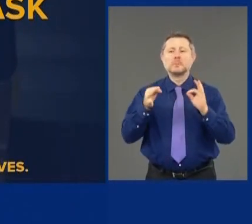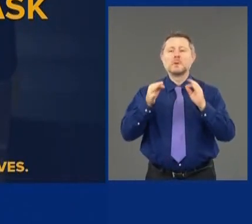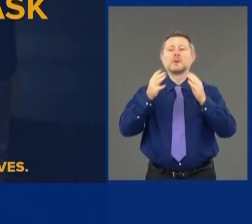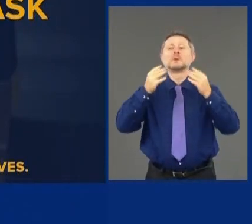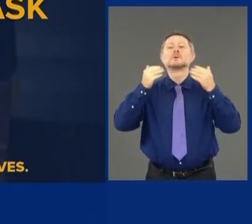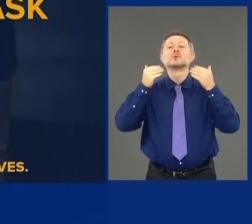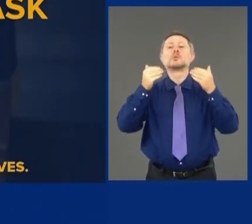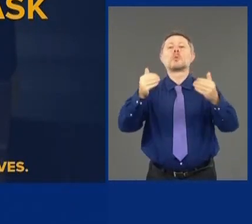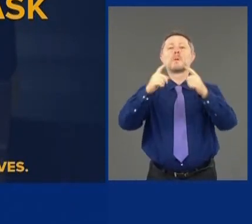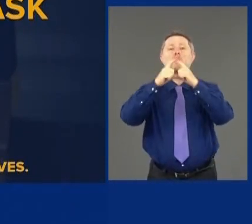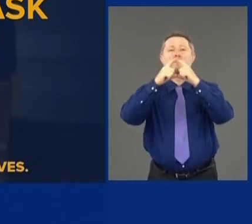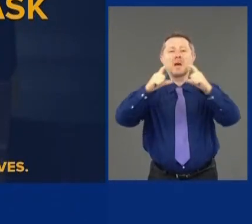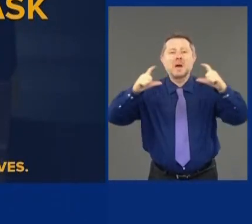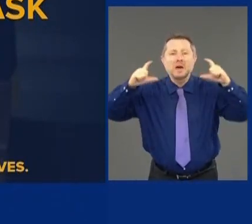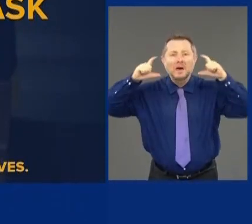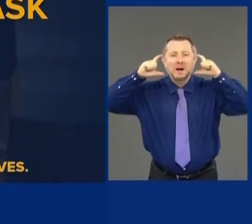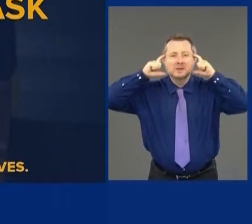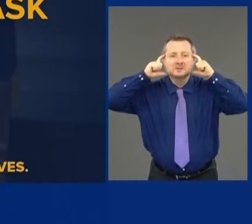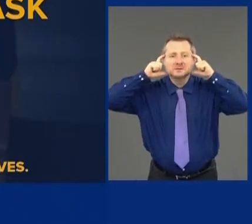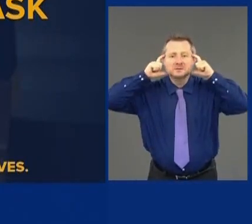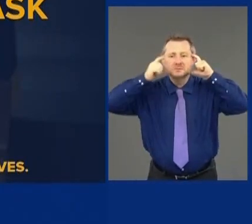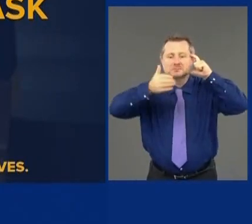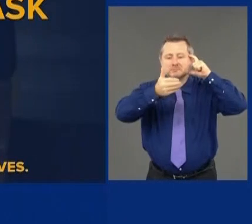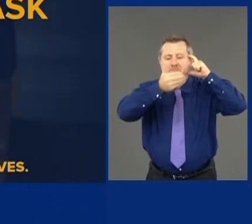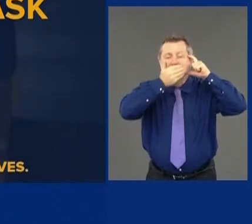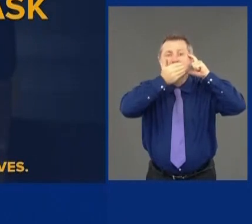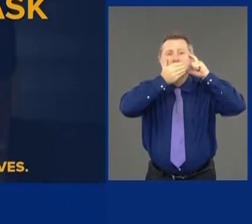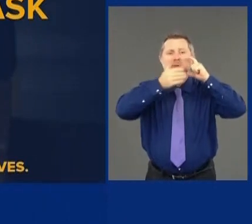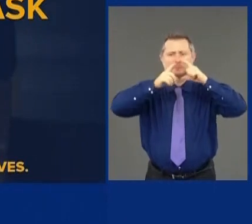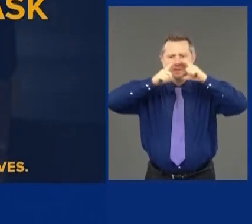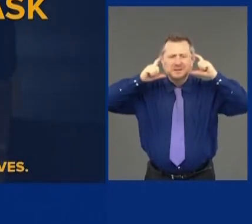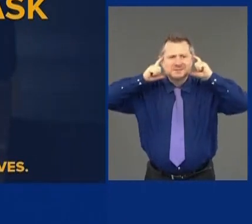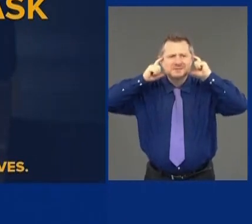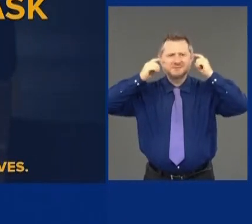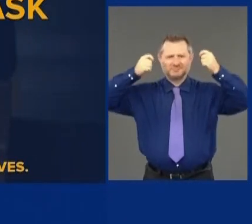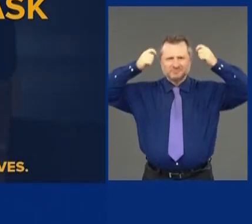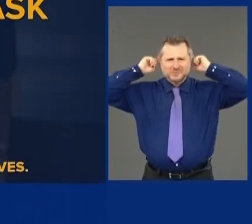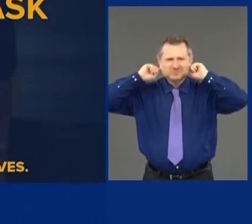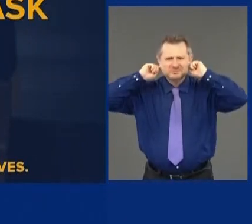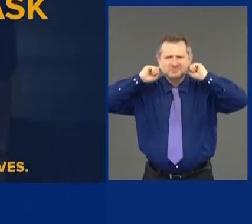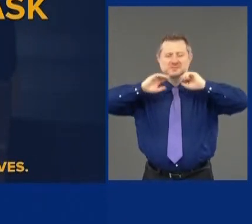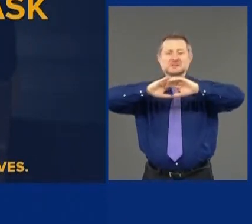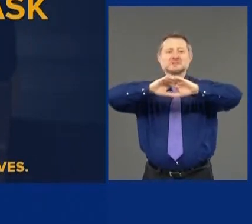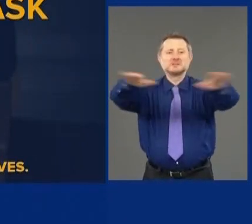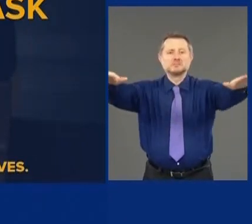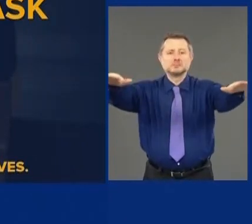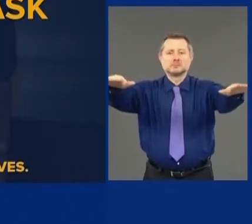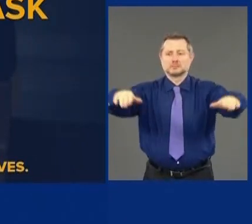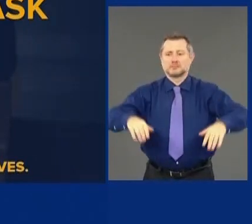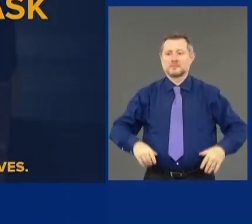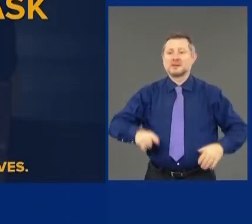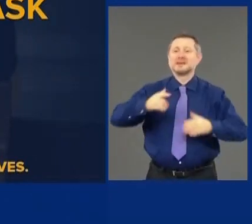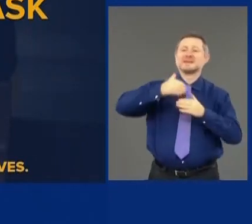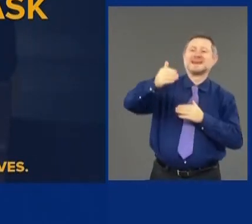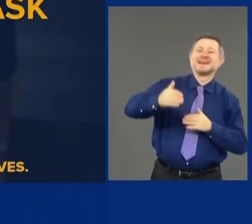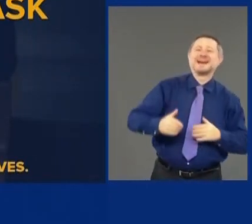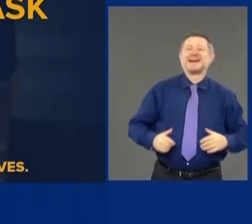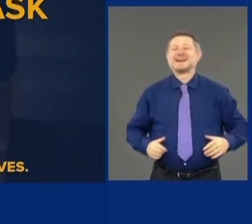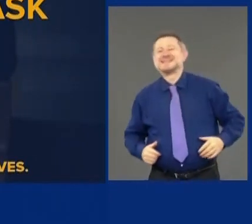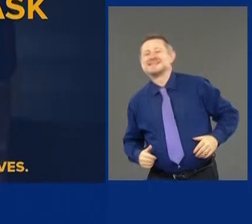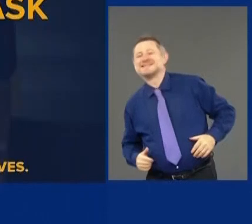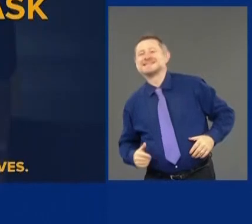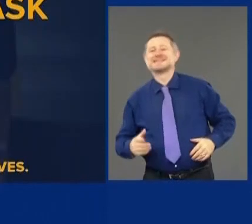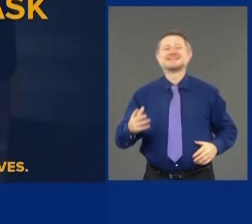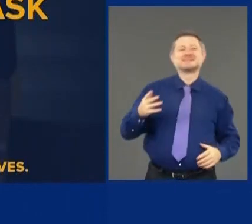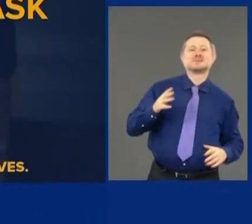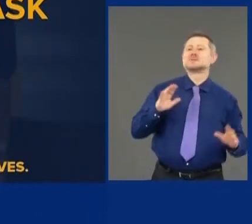it. Put a mask on it. Next time you're smiling at the camera,